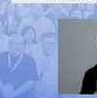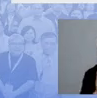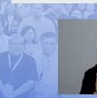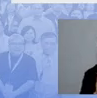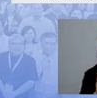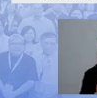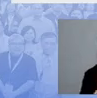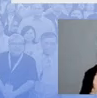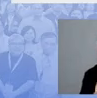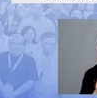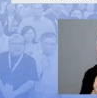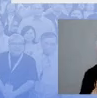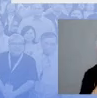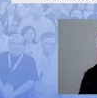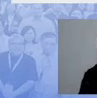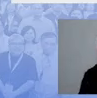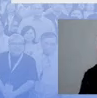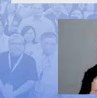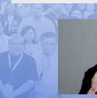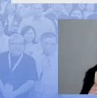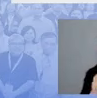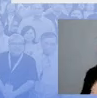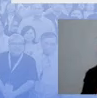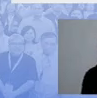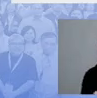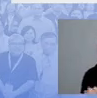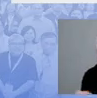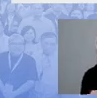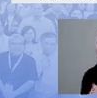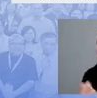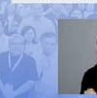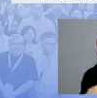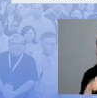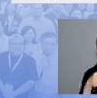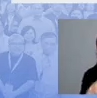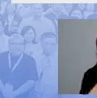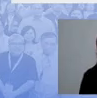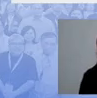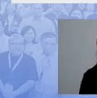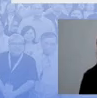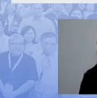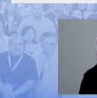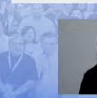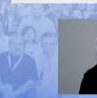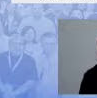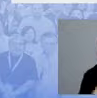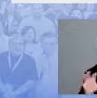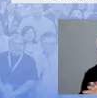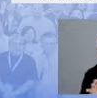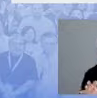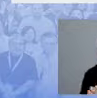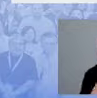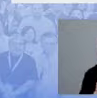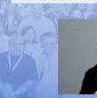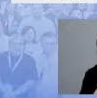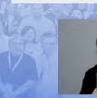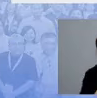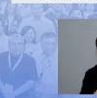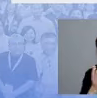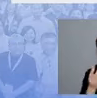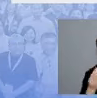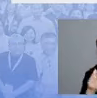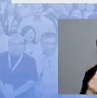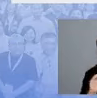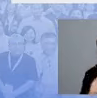people, leaders actually working in this particular work that we do at Policy Solutions actually. So these are the people